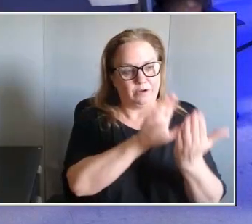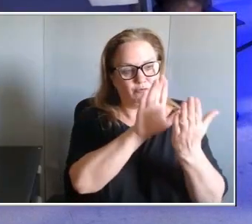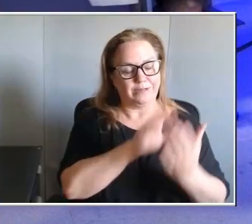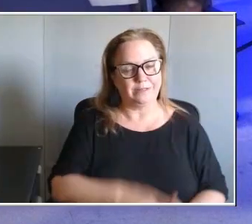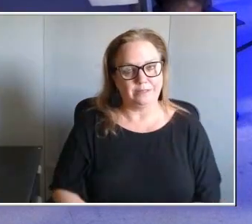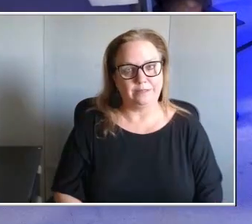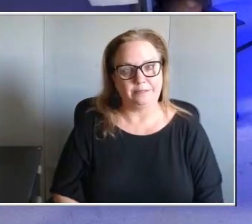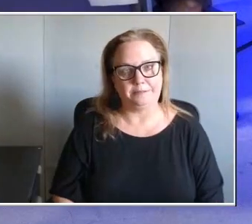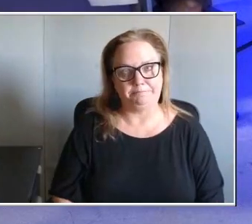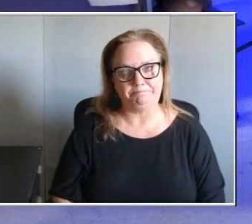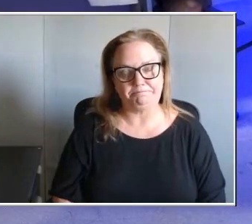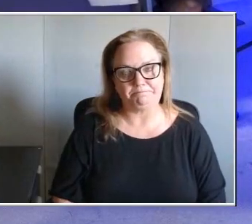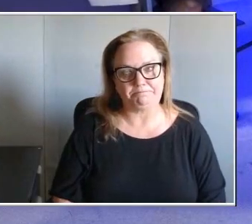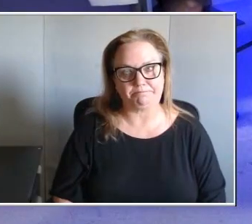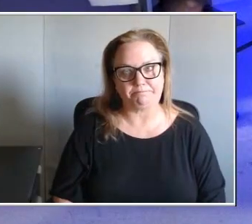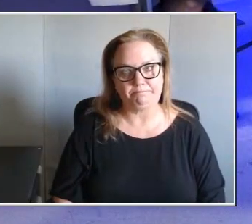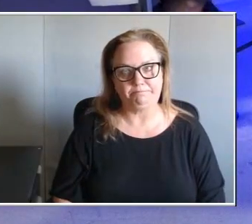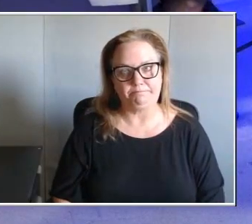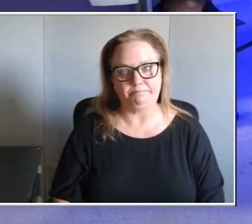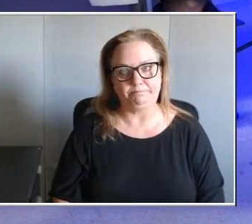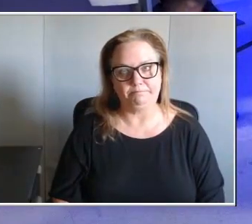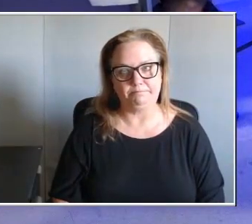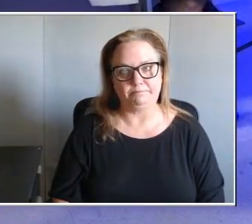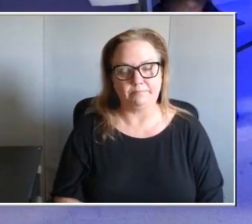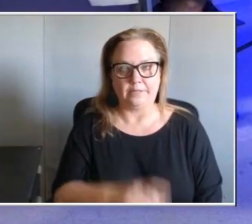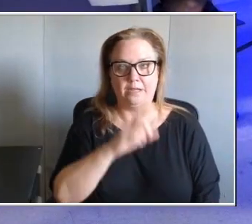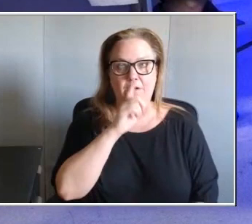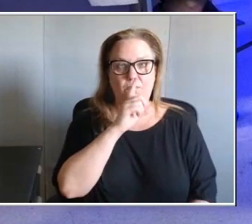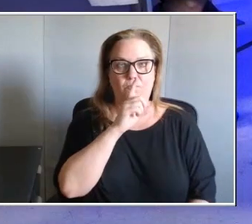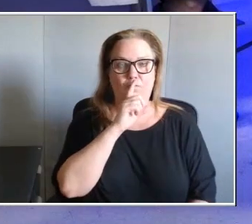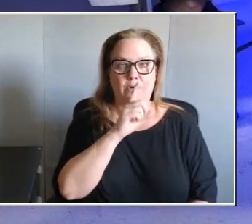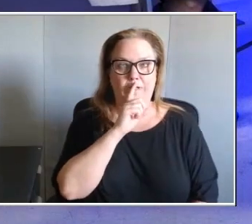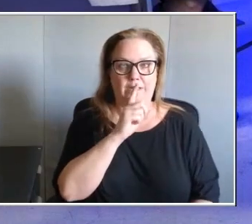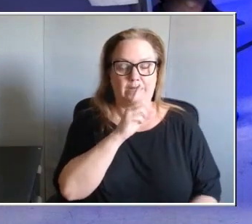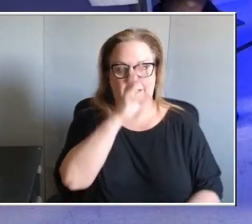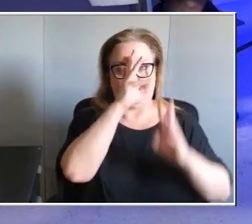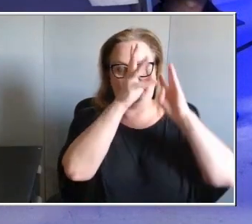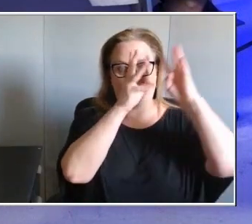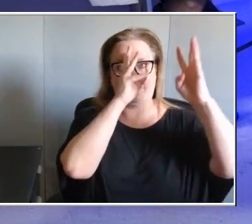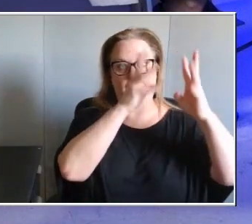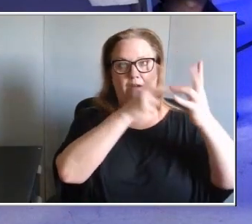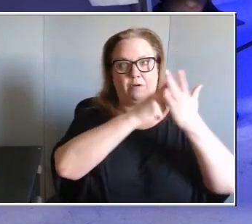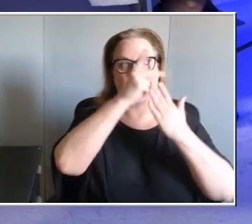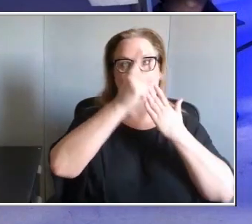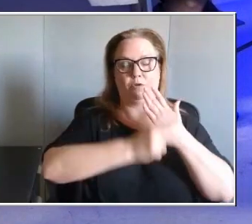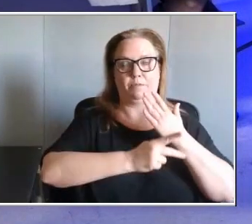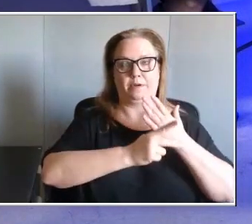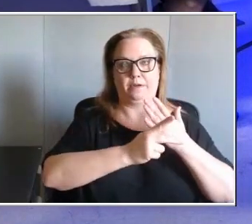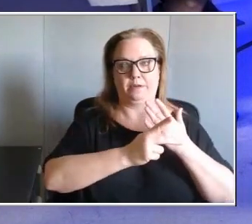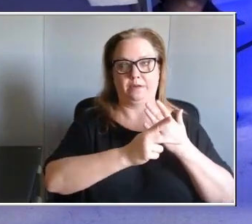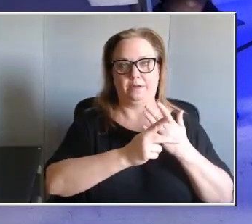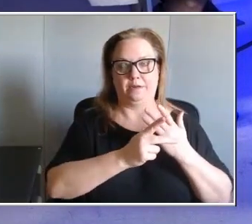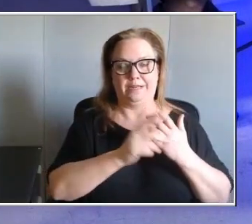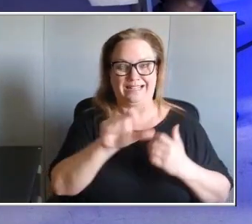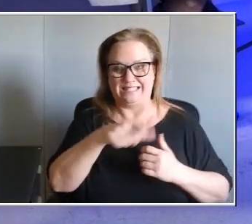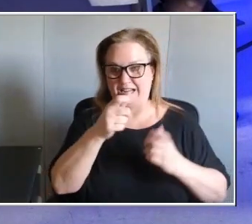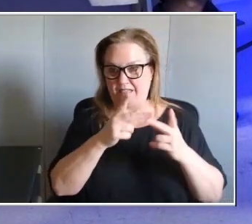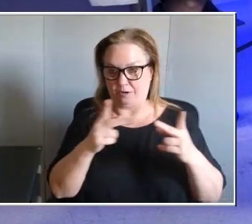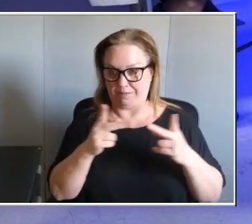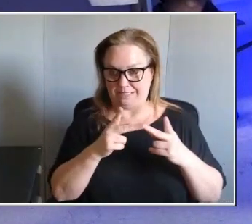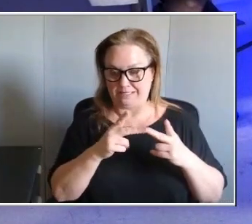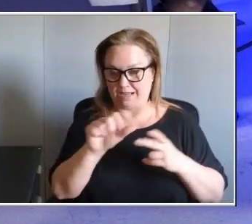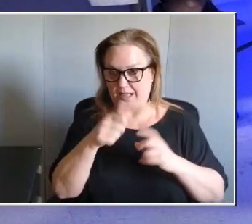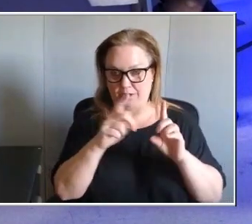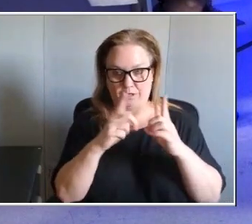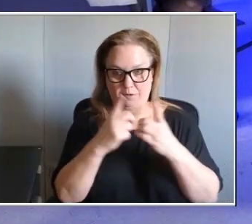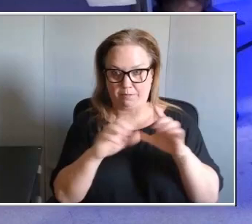is impressive. This is a really pretty innovative, in my mind, innovative program. I don't think it's elsewhere in the school. Are any of the departments doing